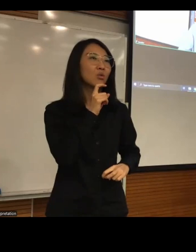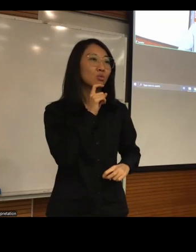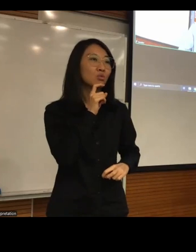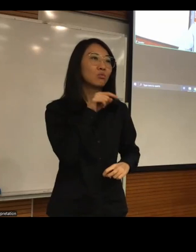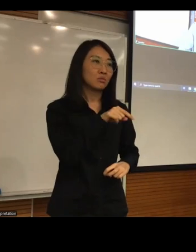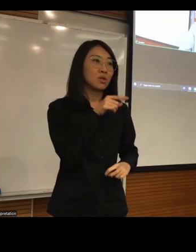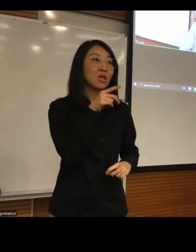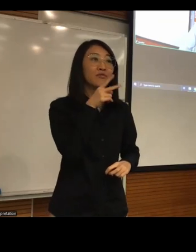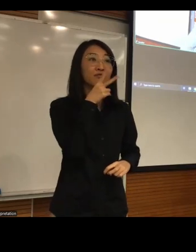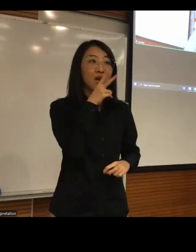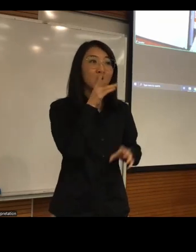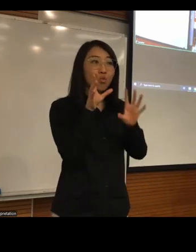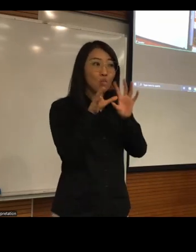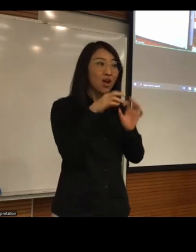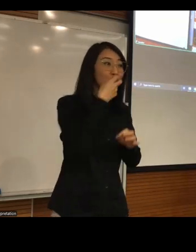research on interpreting.